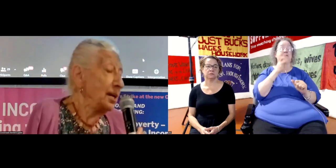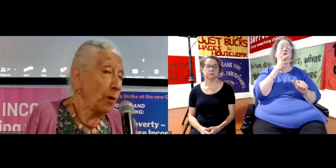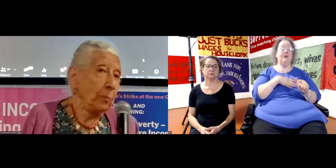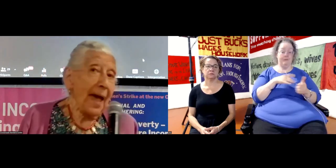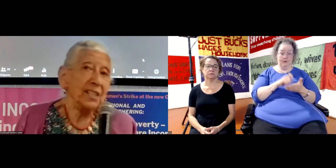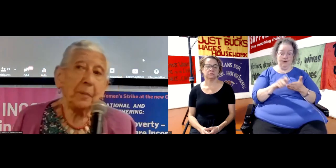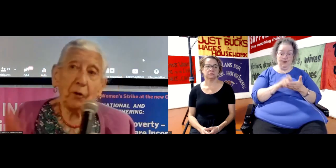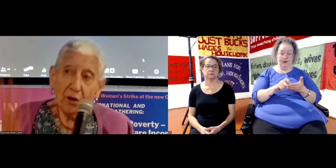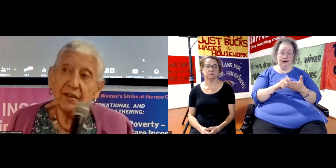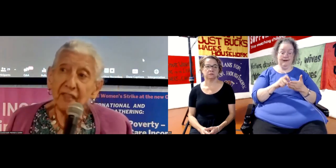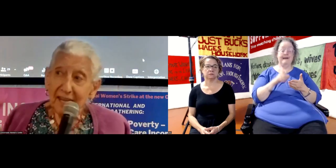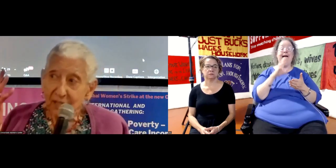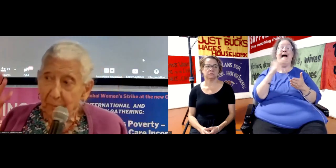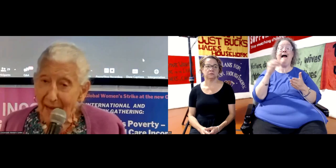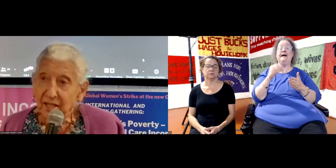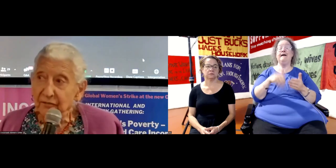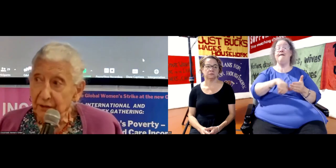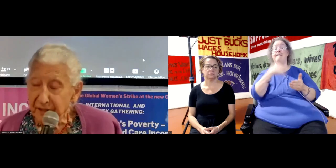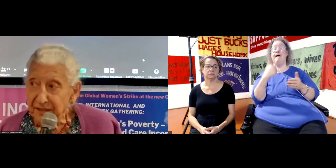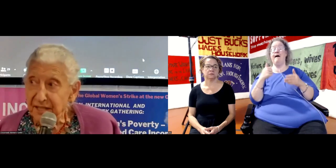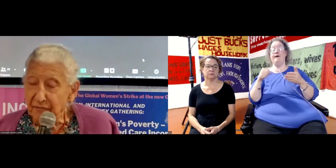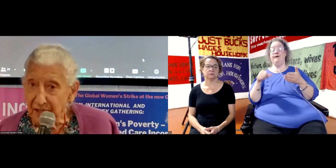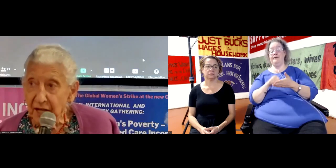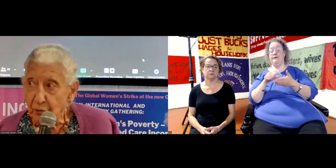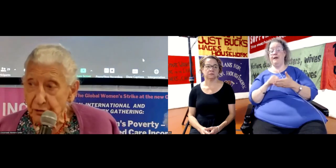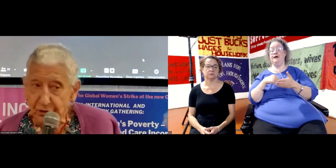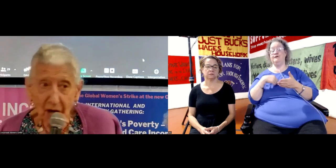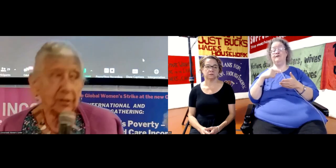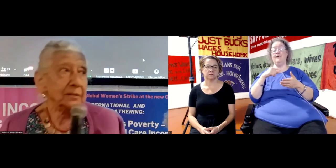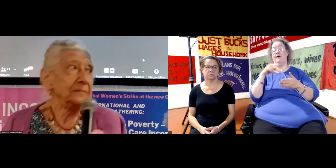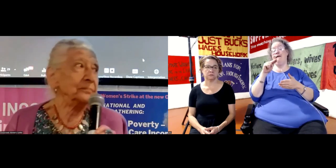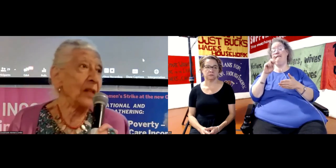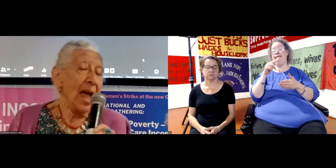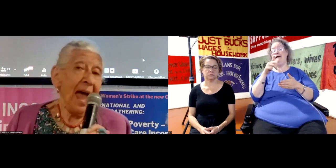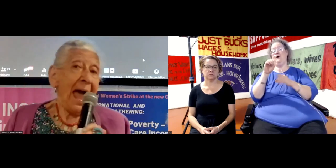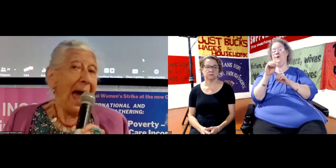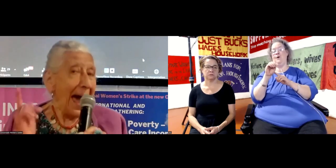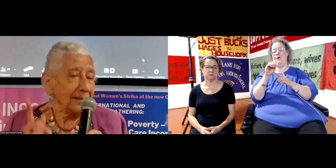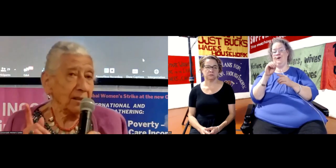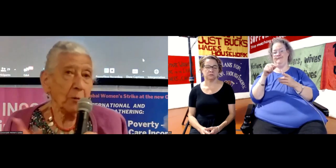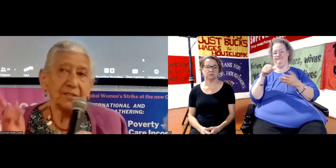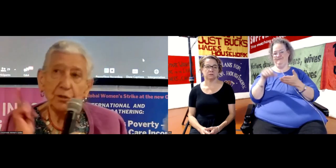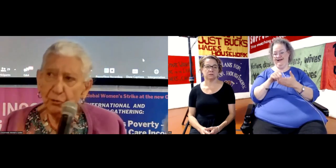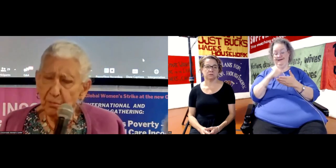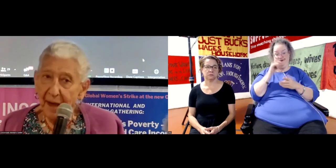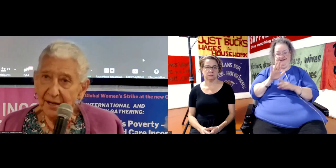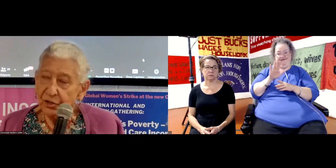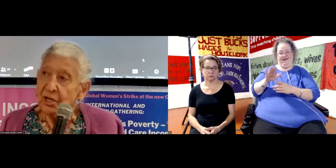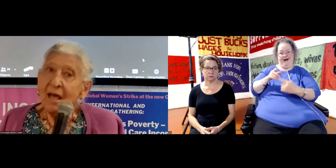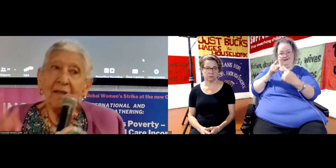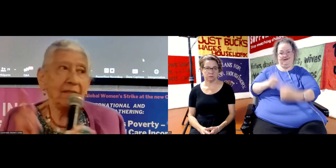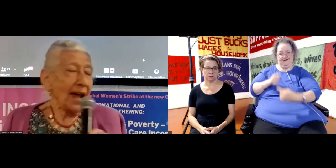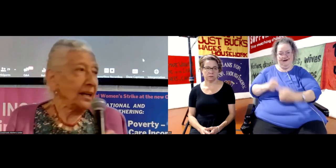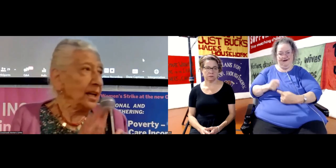was a Negro page because of the independent validity of the Negro struggle. And there was a youth